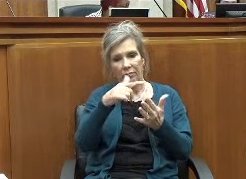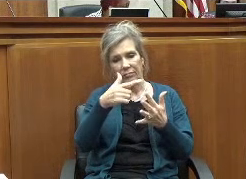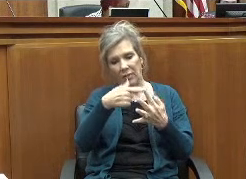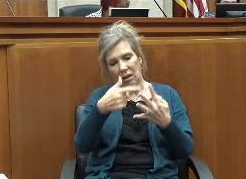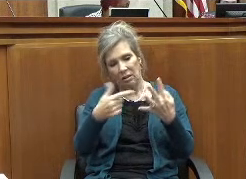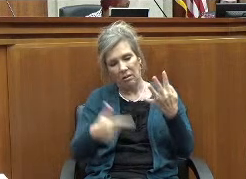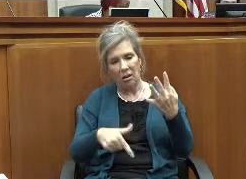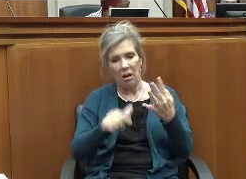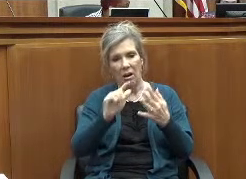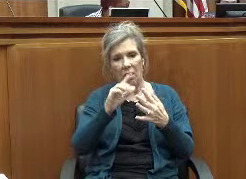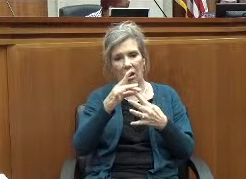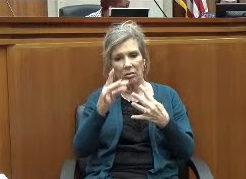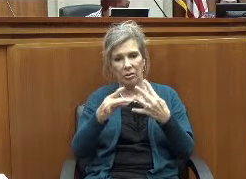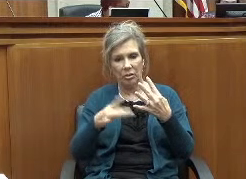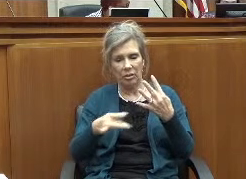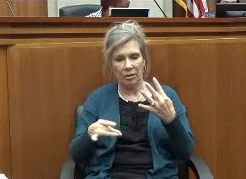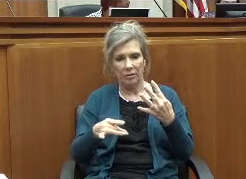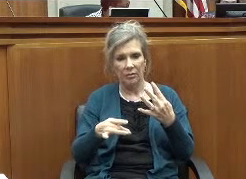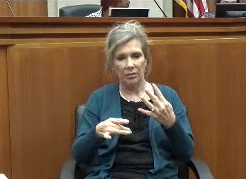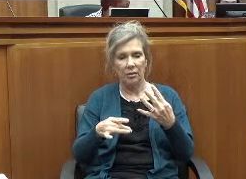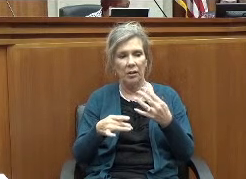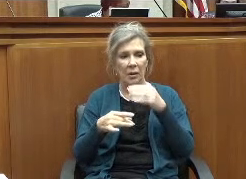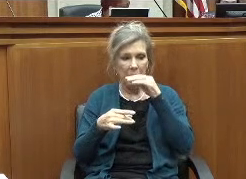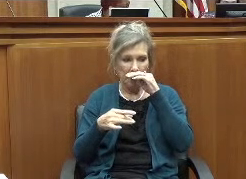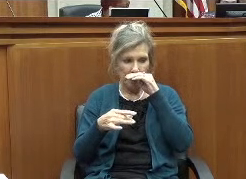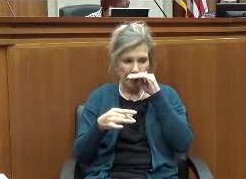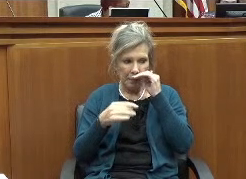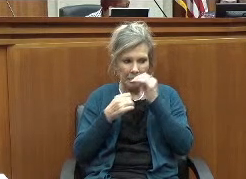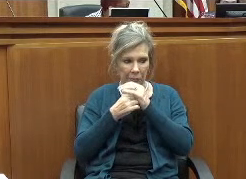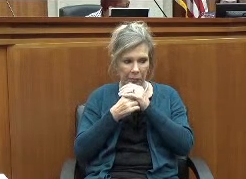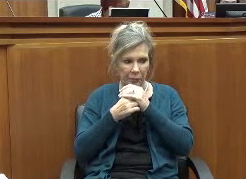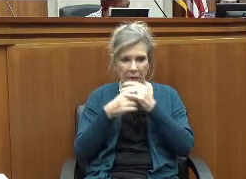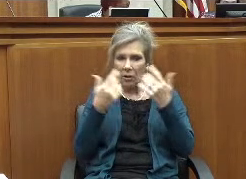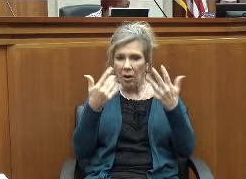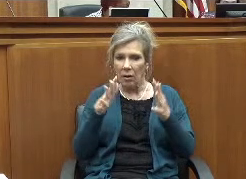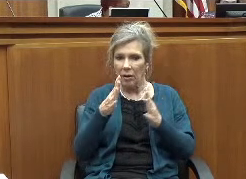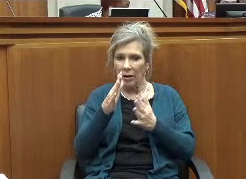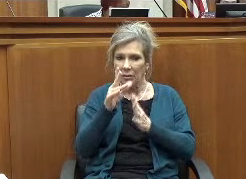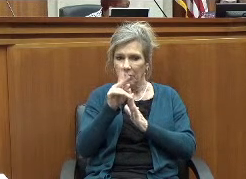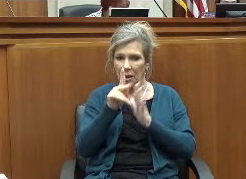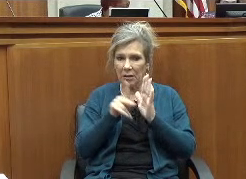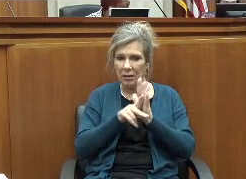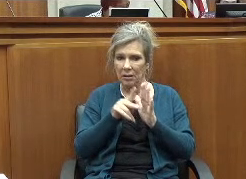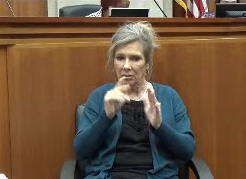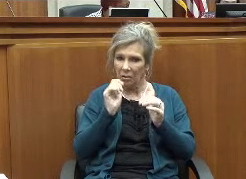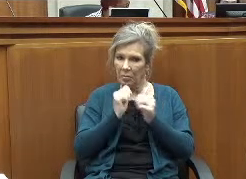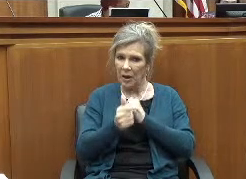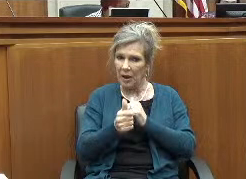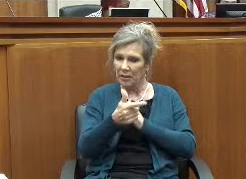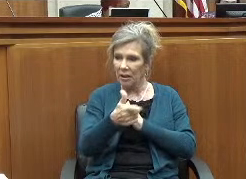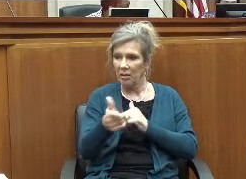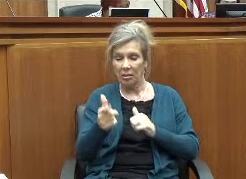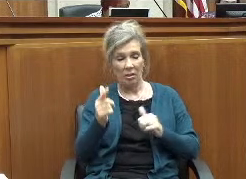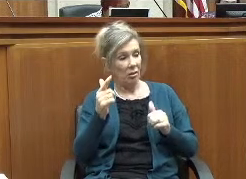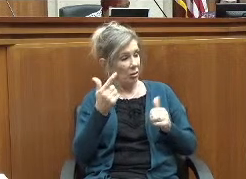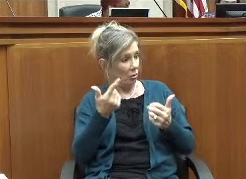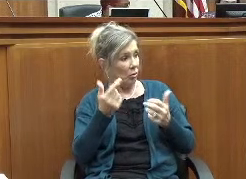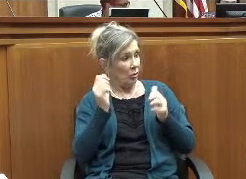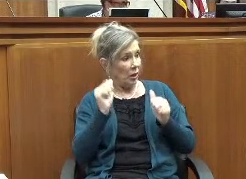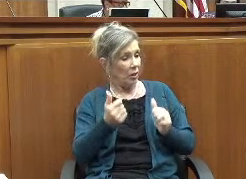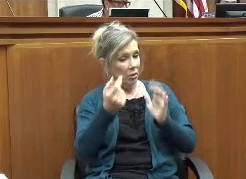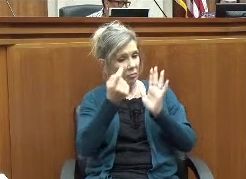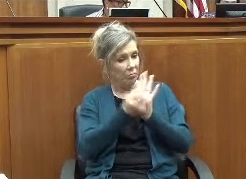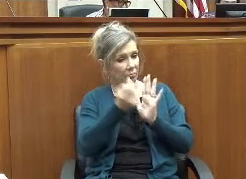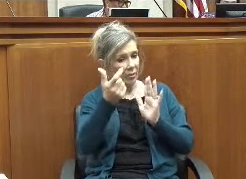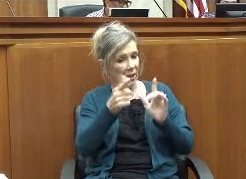already an expectation that with the policy the board's already passed. So can you take the language out of that policy